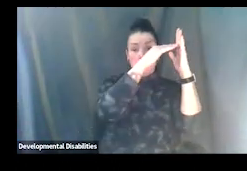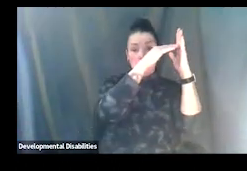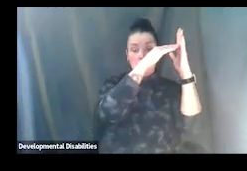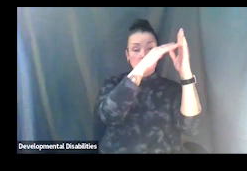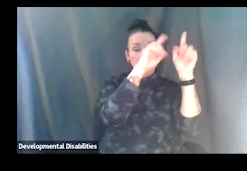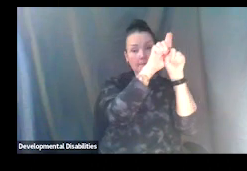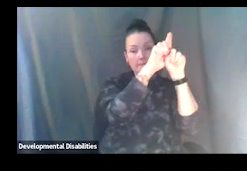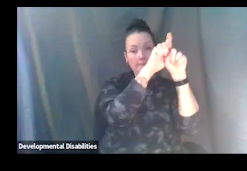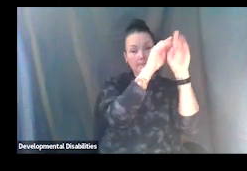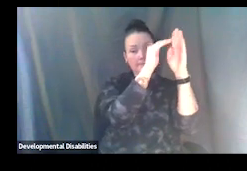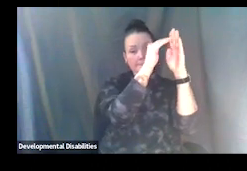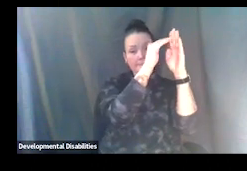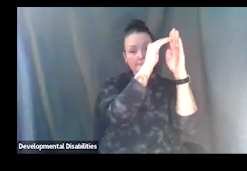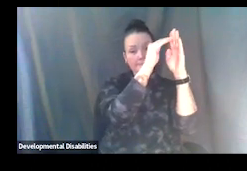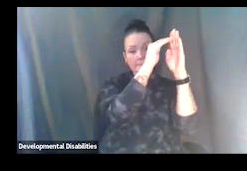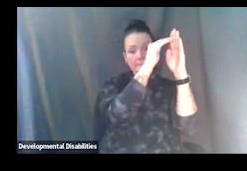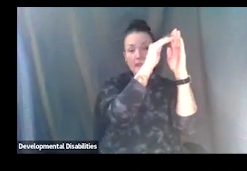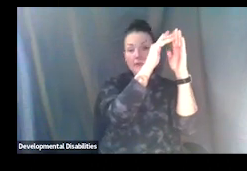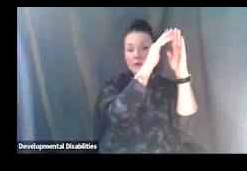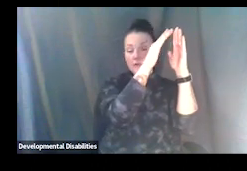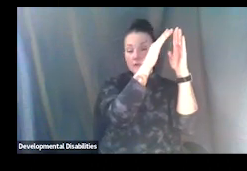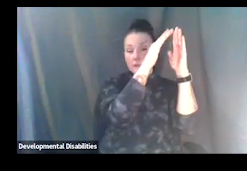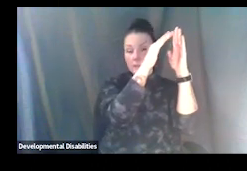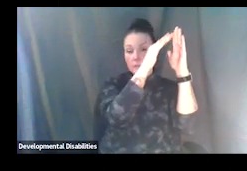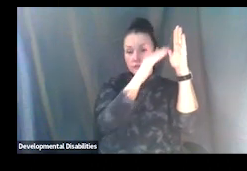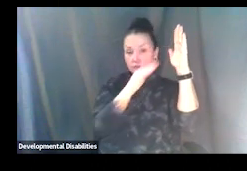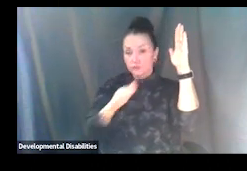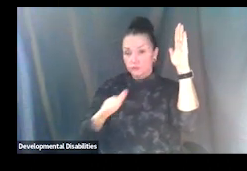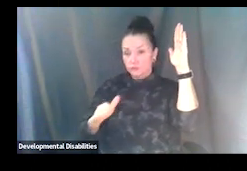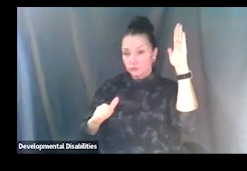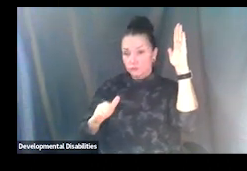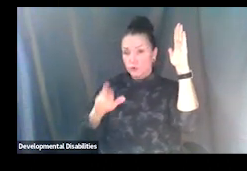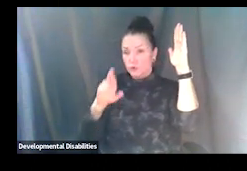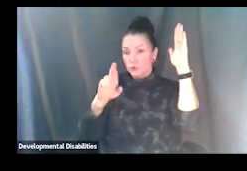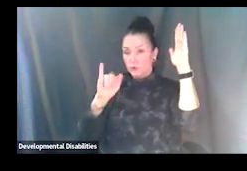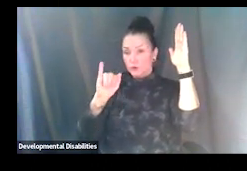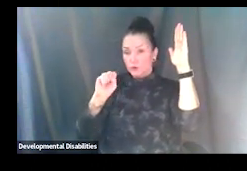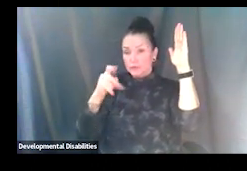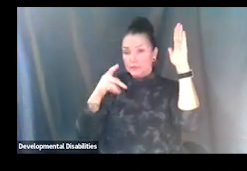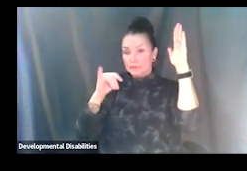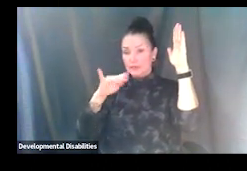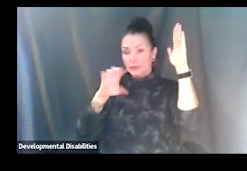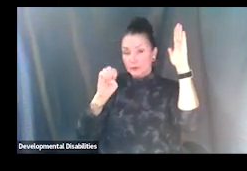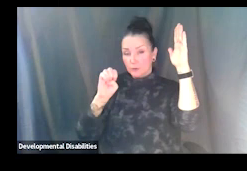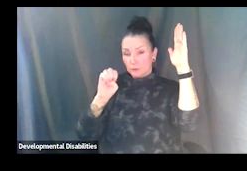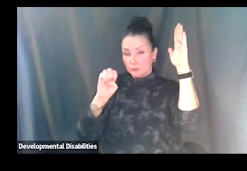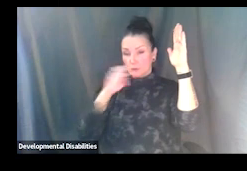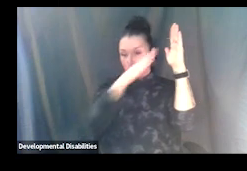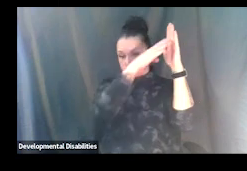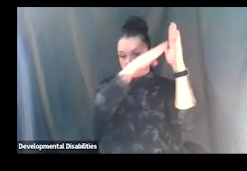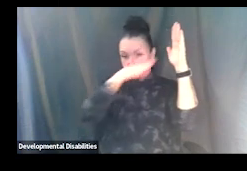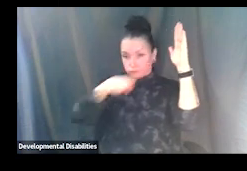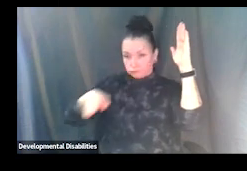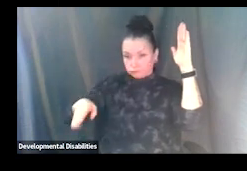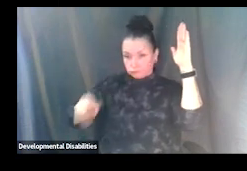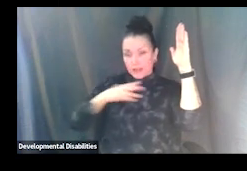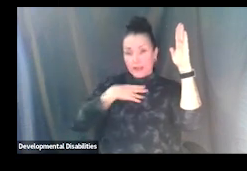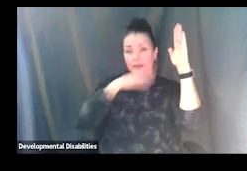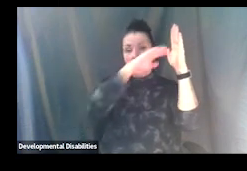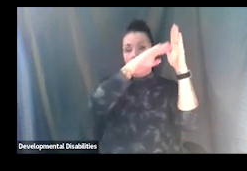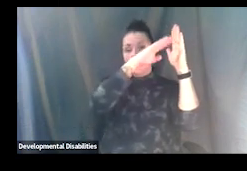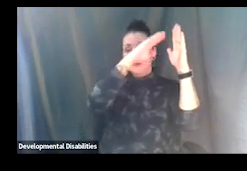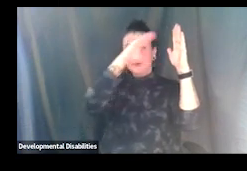a statistically significant difference between the 2 groups. And you can see they diverge very quickly, actually.